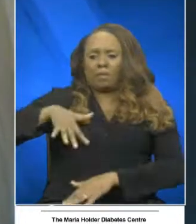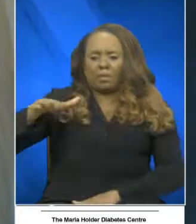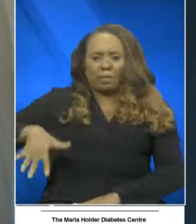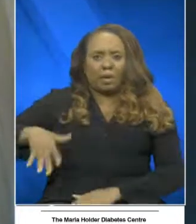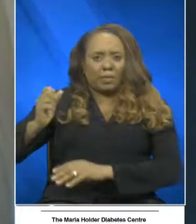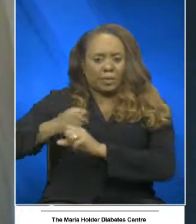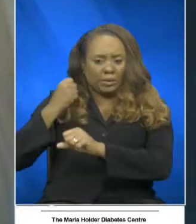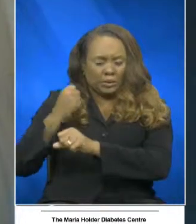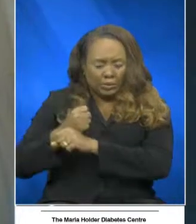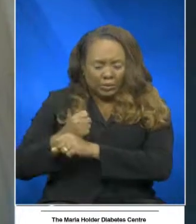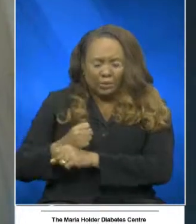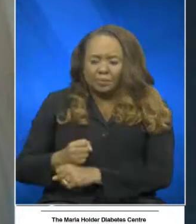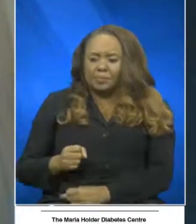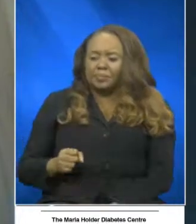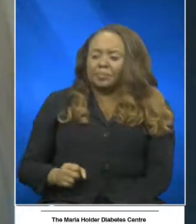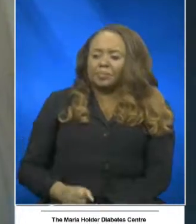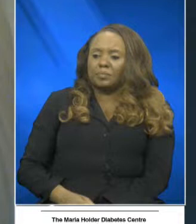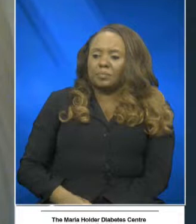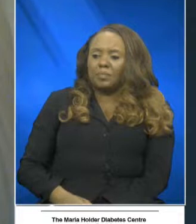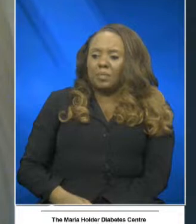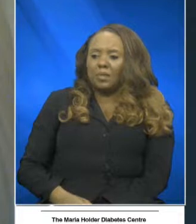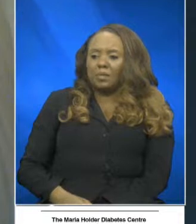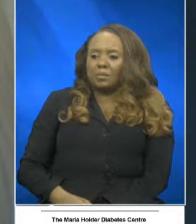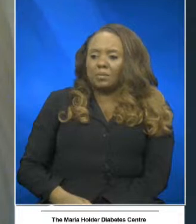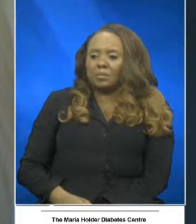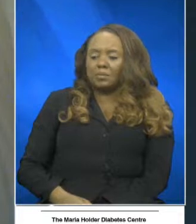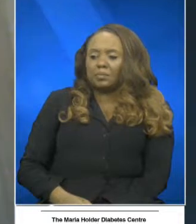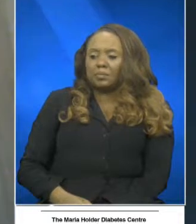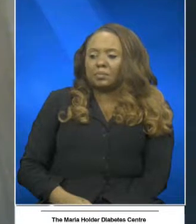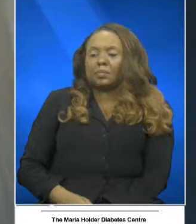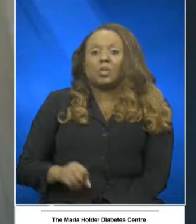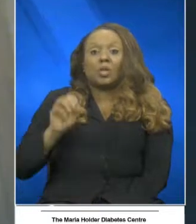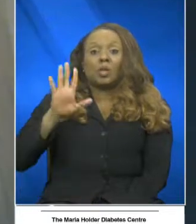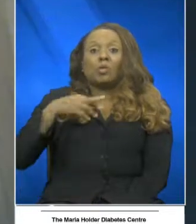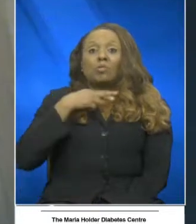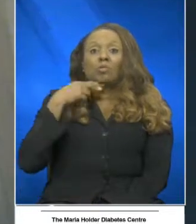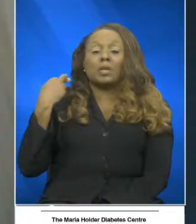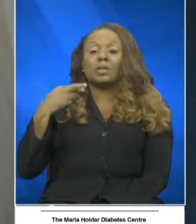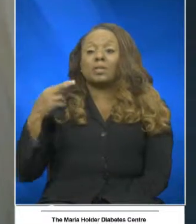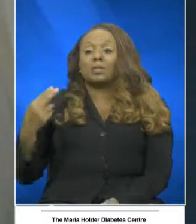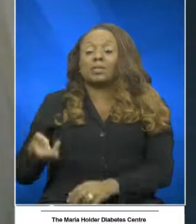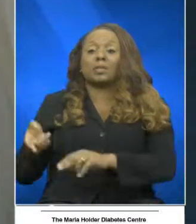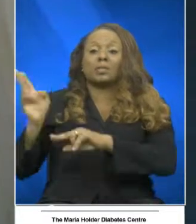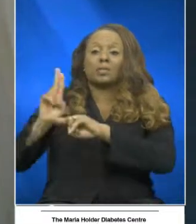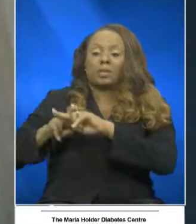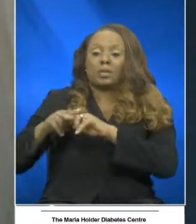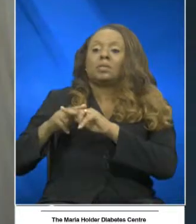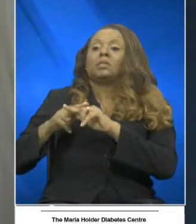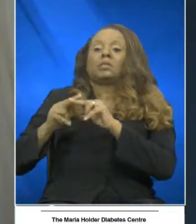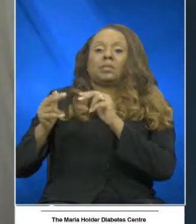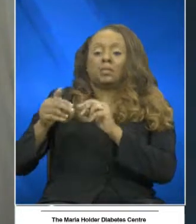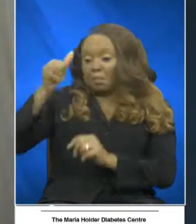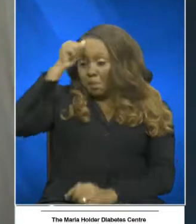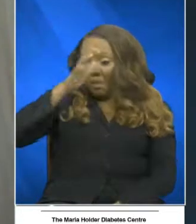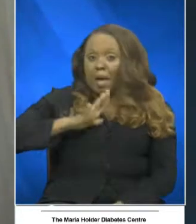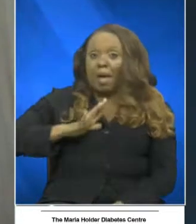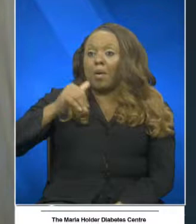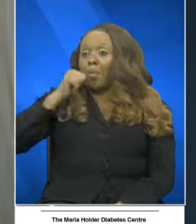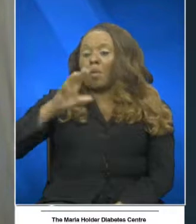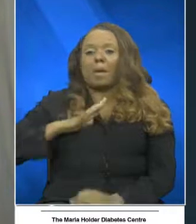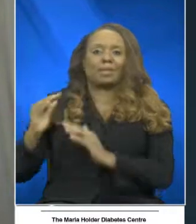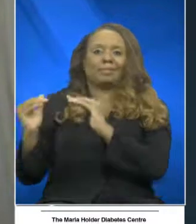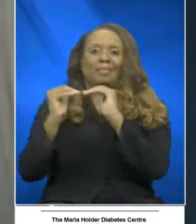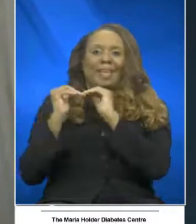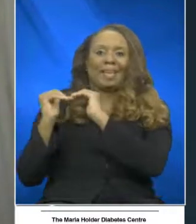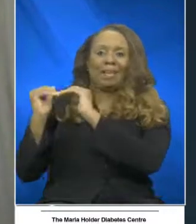um, that increases the risk of stroke in both male and female equally. And with